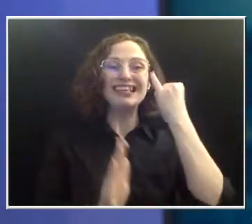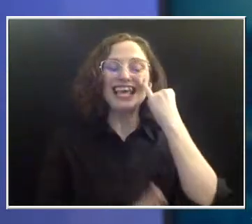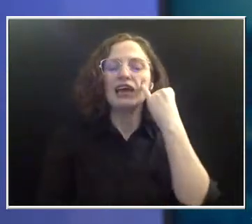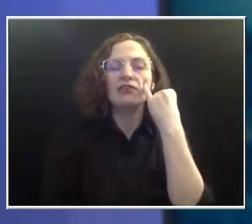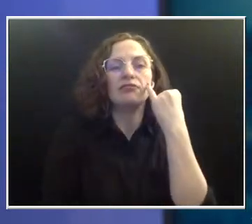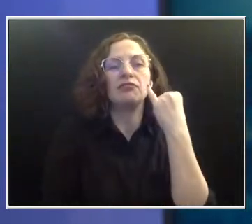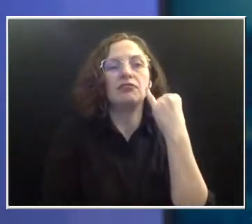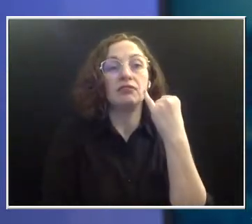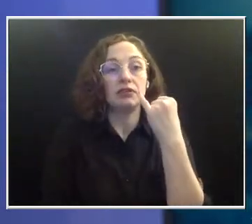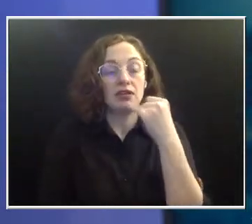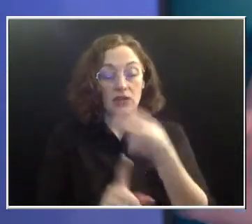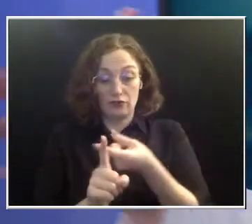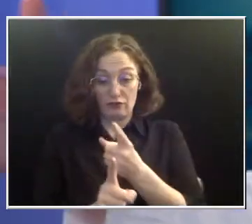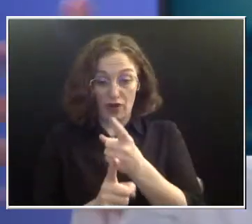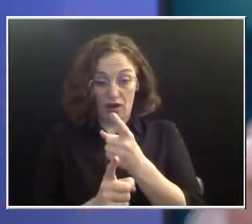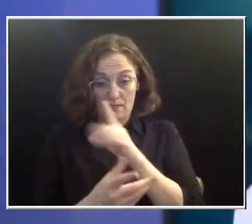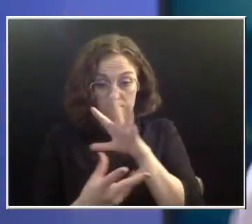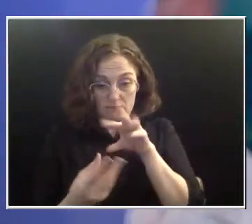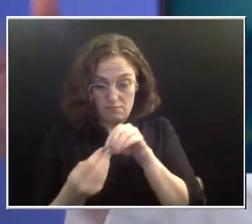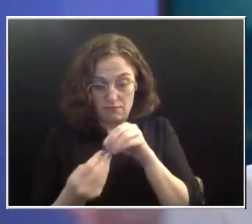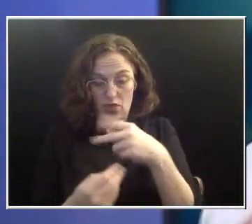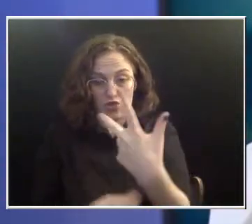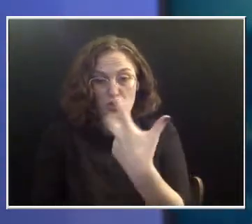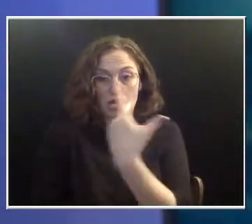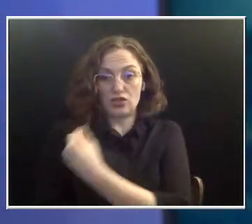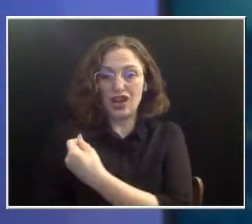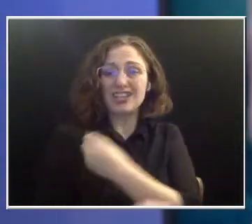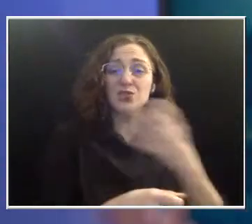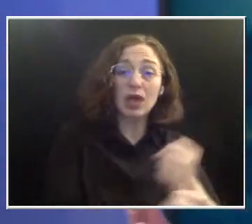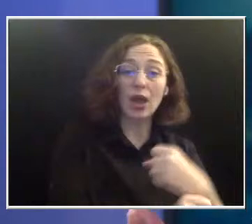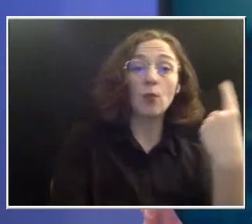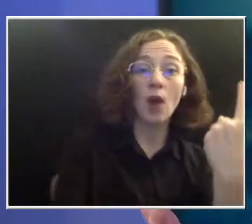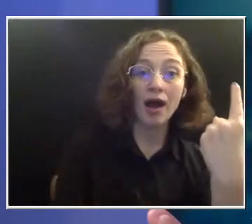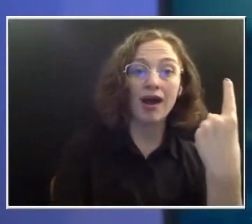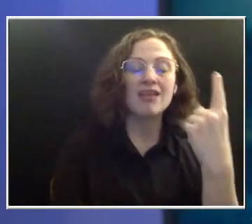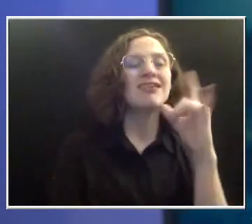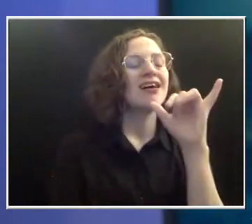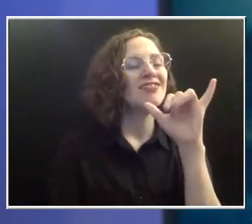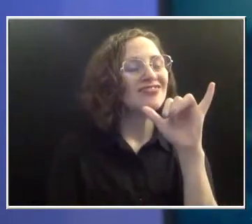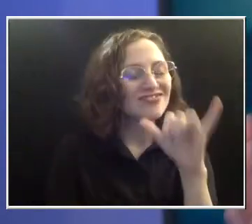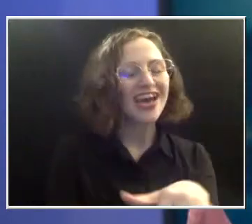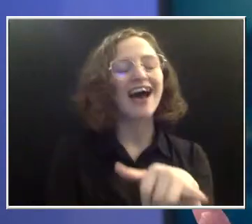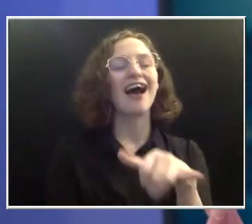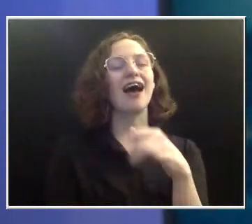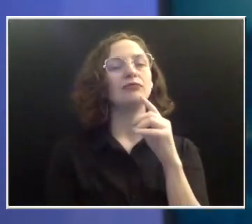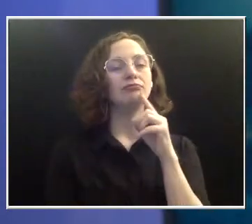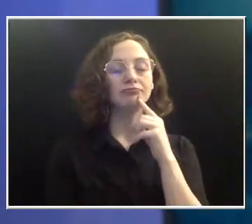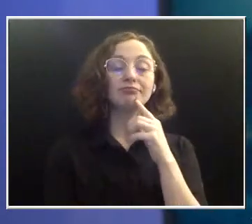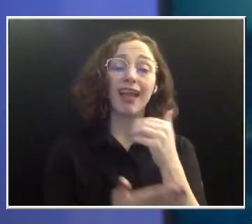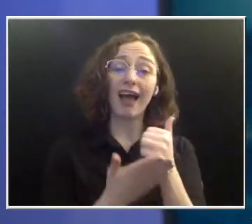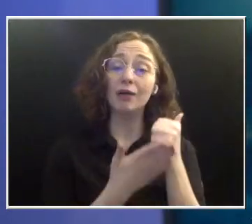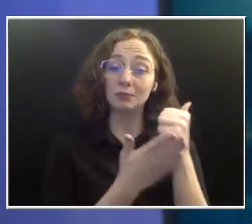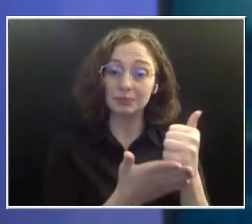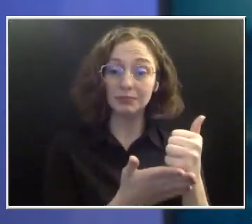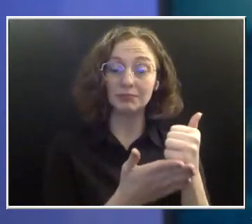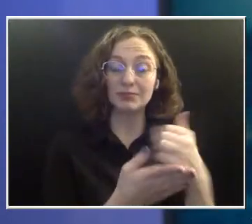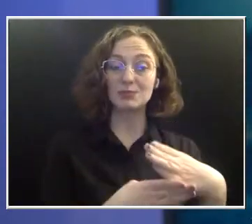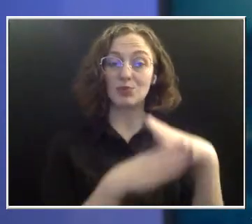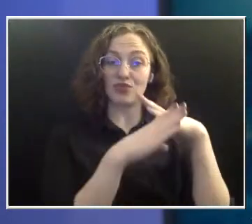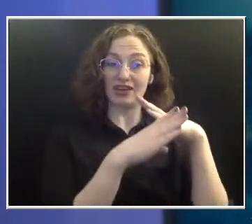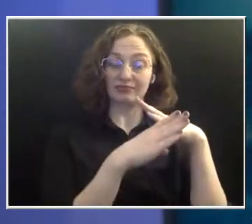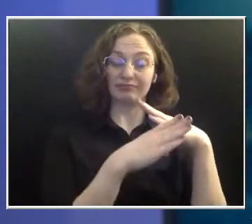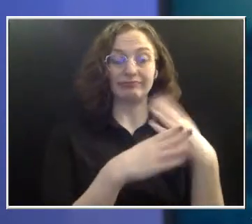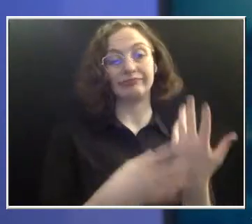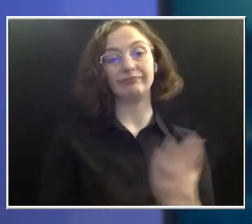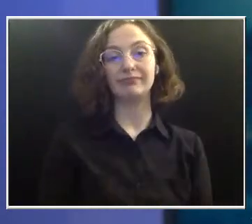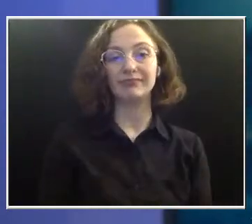a protective benefit. So even if we can catch kids coming in, if we can even give them 1 shot, that is looking to help